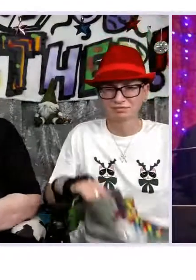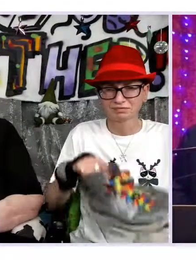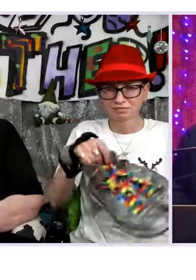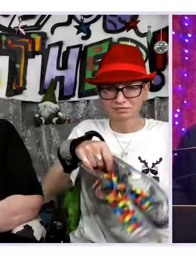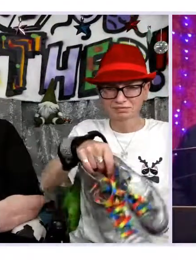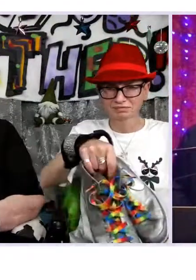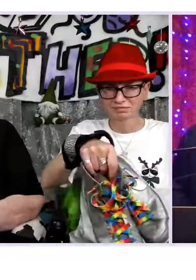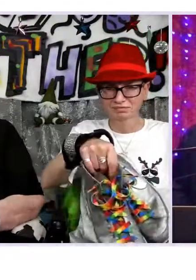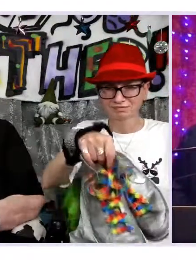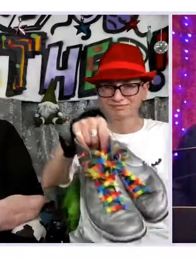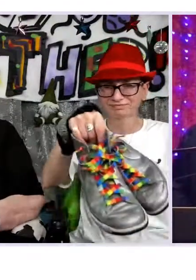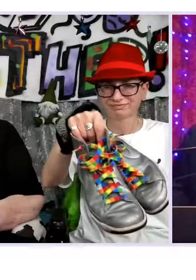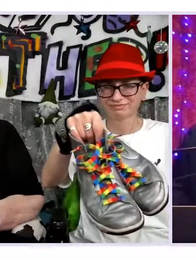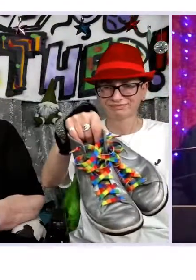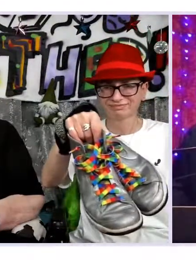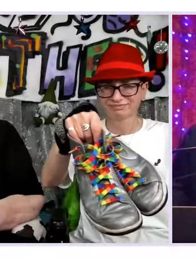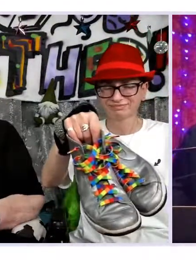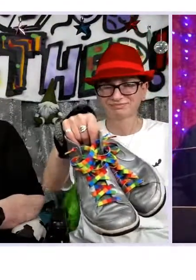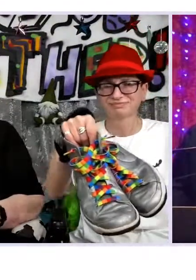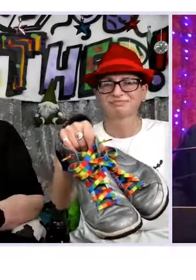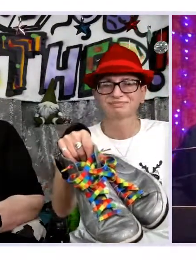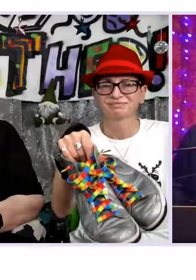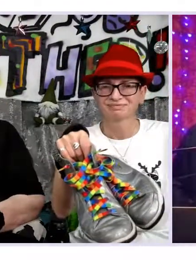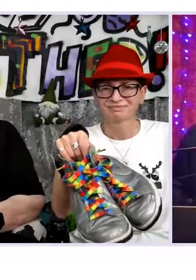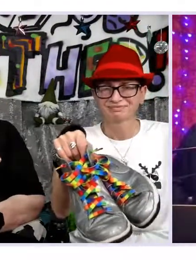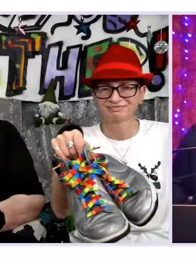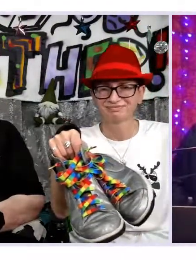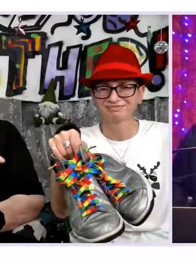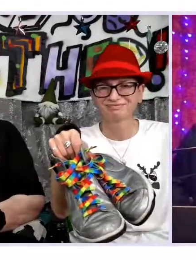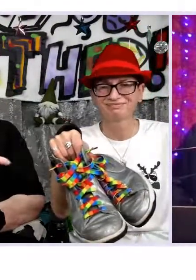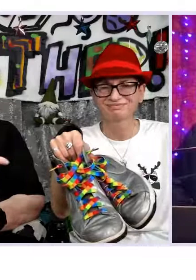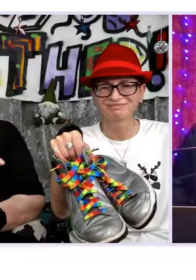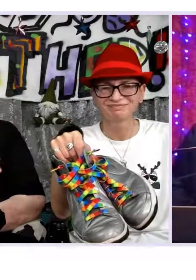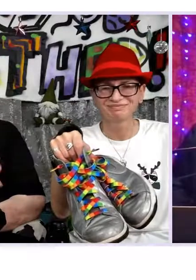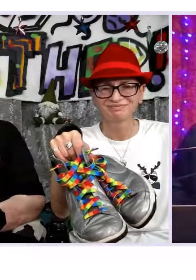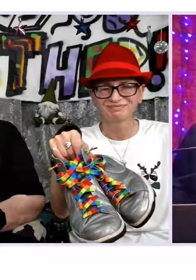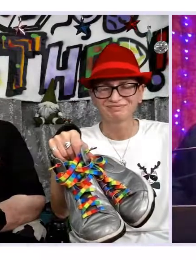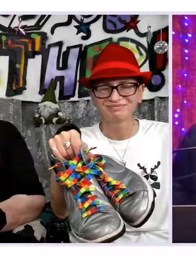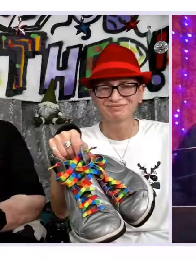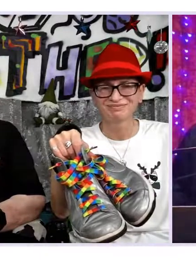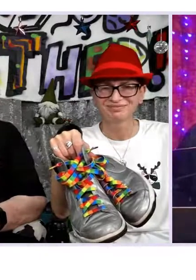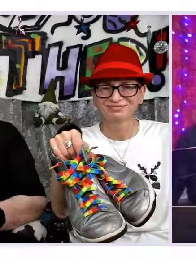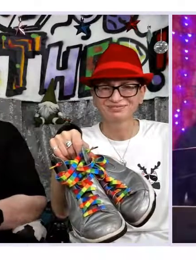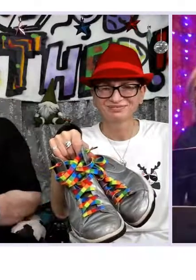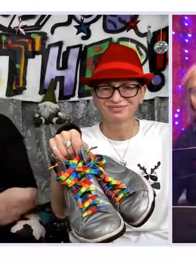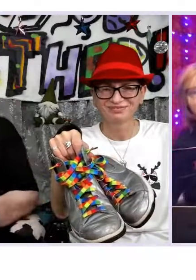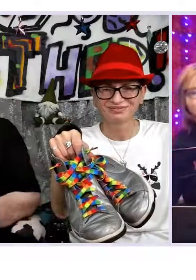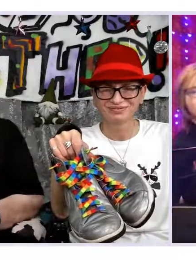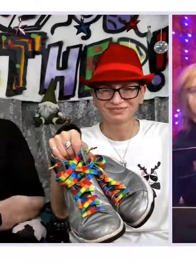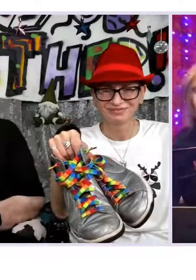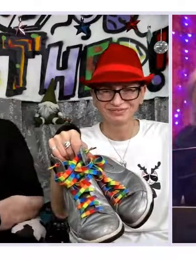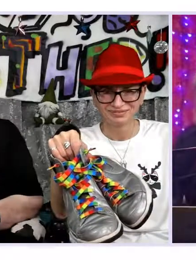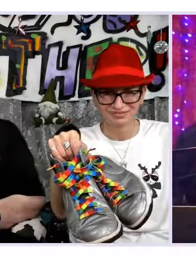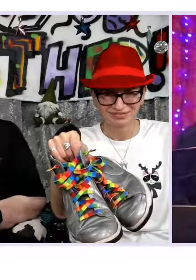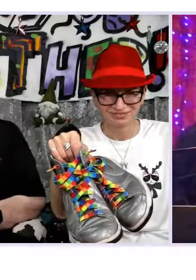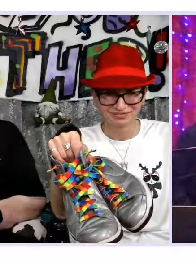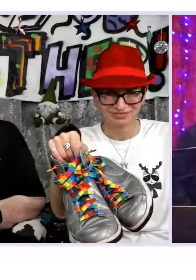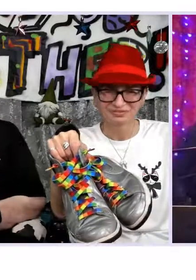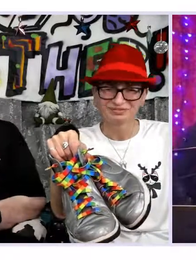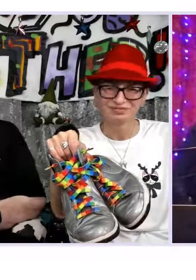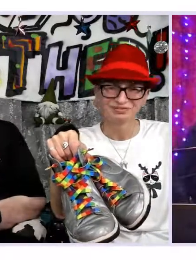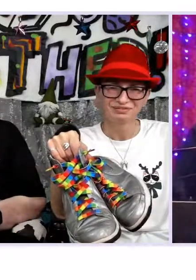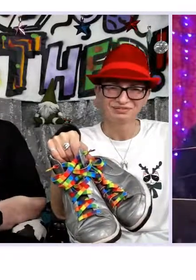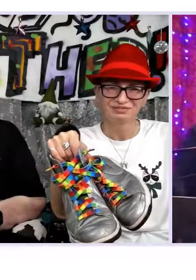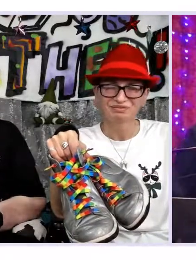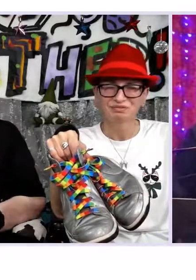and universities tend to push this quite. Well, Ju's gone and found her pair of Rainbow Laces that she's got in a very